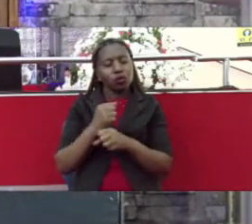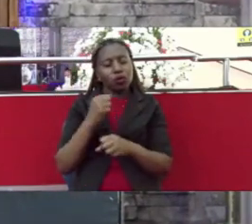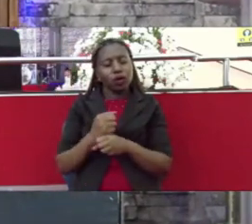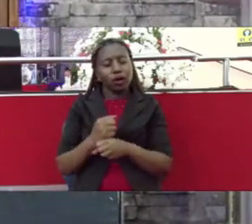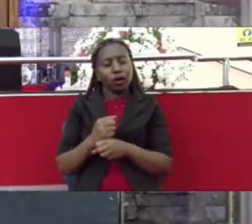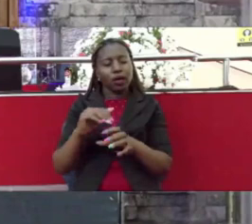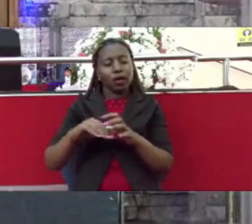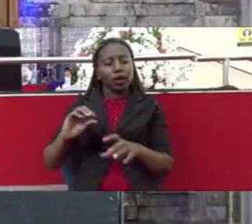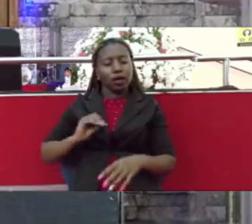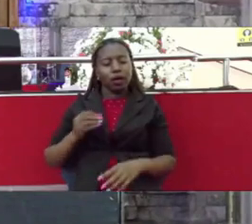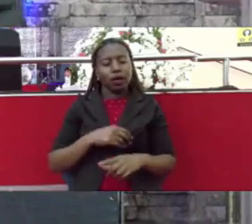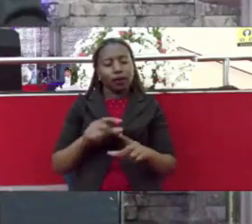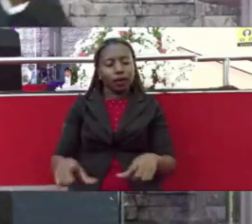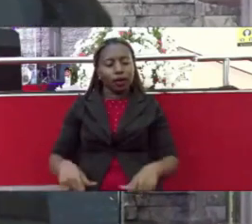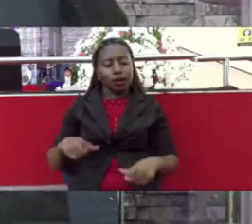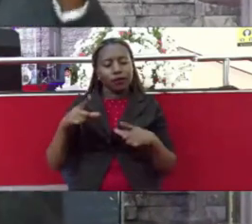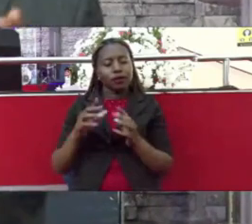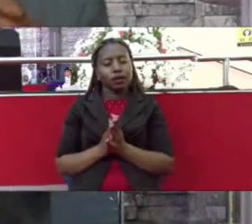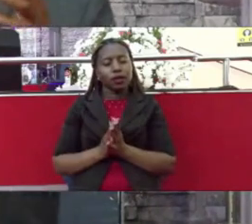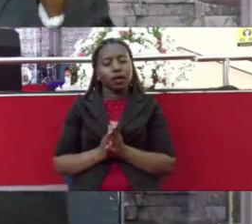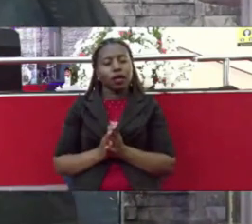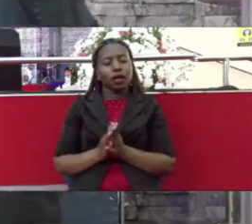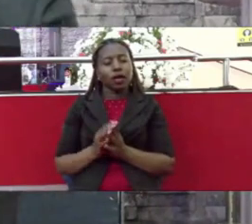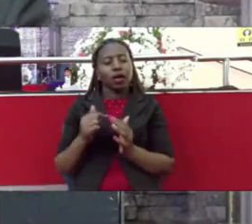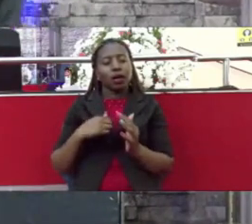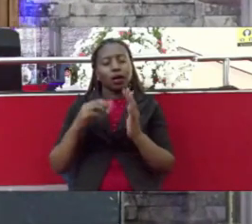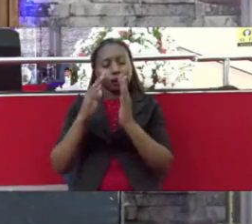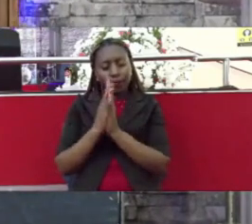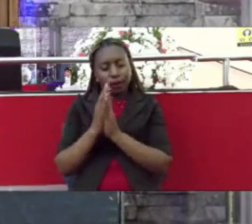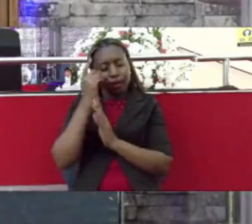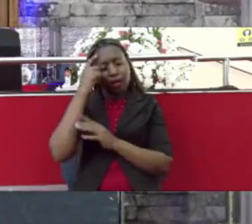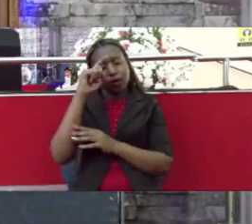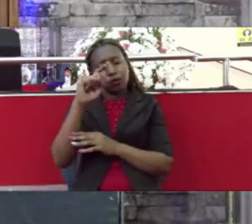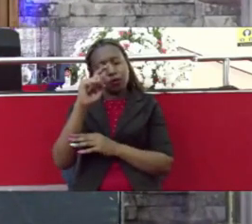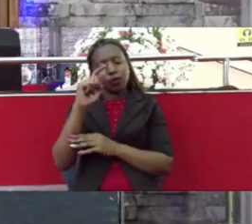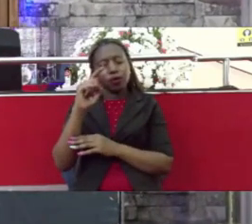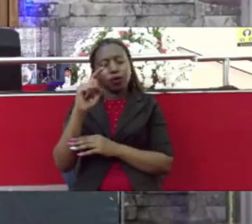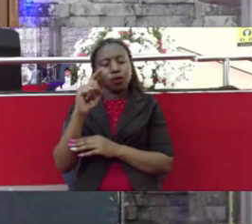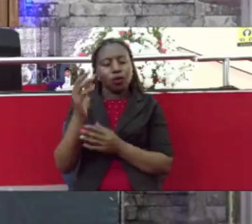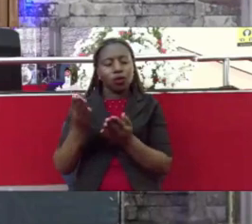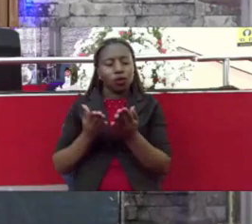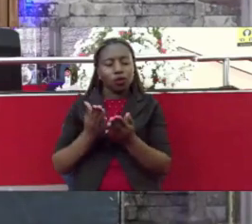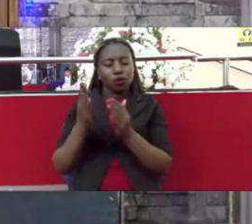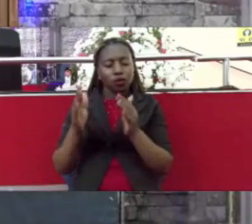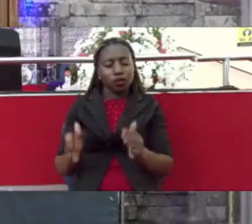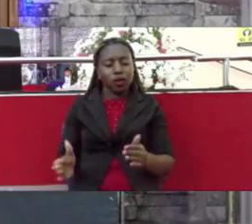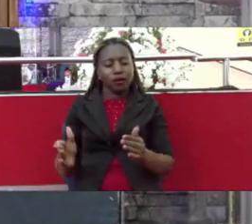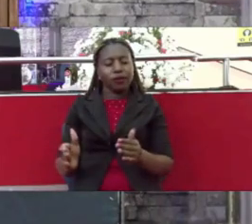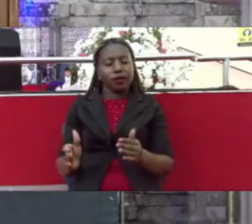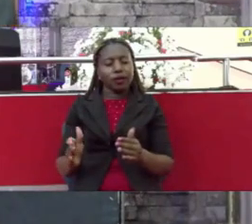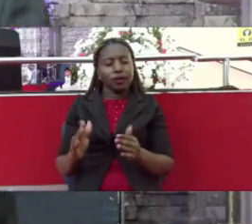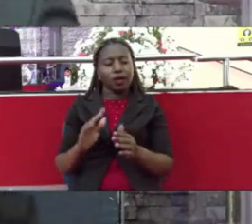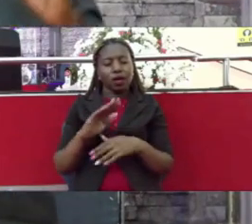kazini katika maisha yetu. And Lord, how I pray for myself and for the rest of us. Jinsi ile ninajiombea na ninaombea kila mmoja